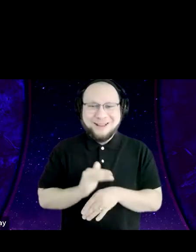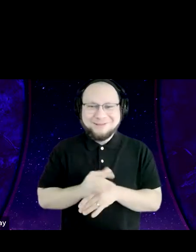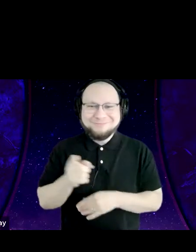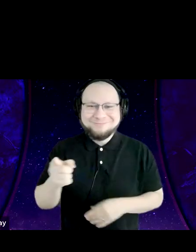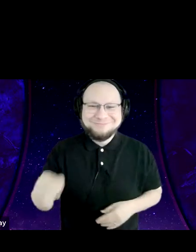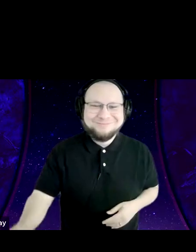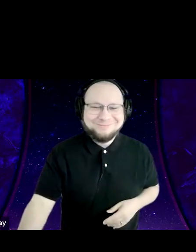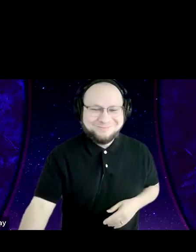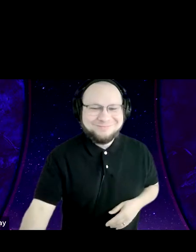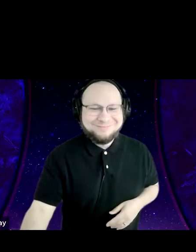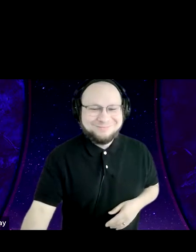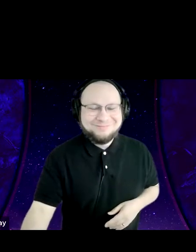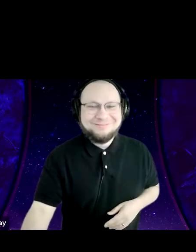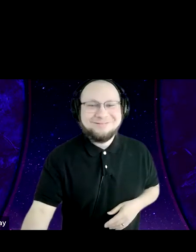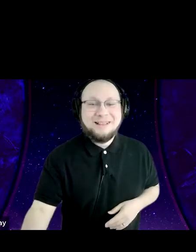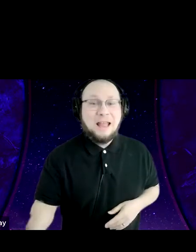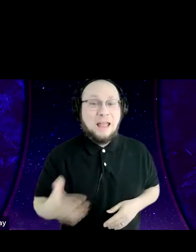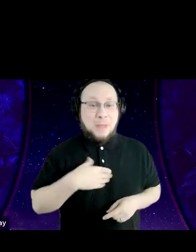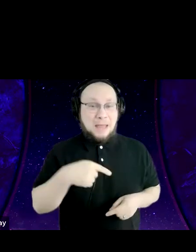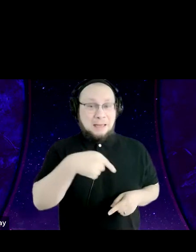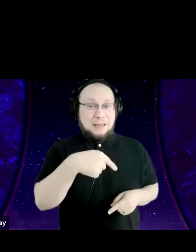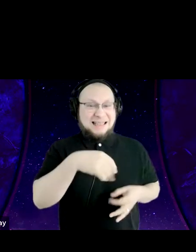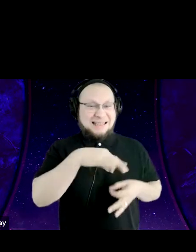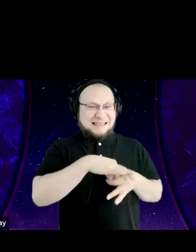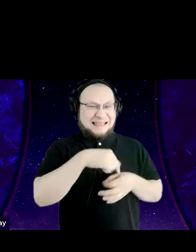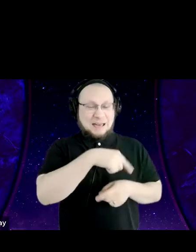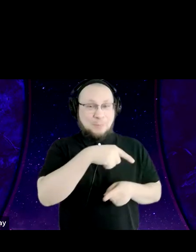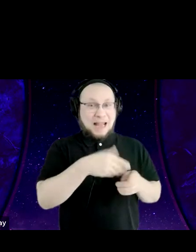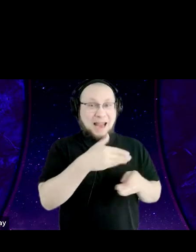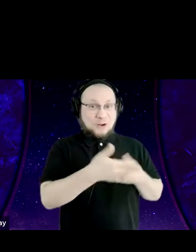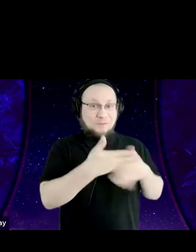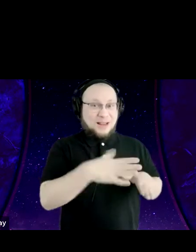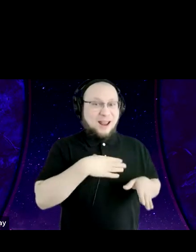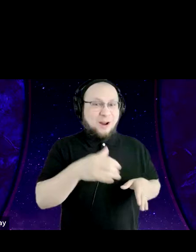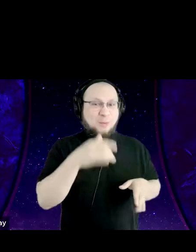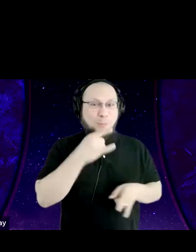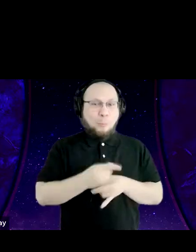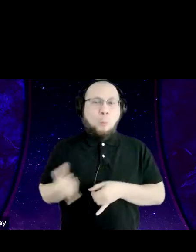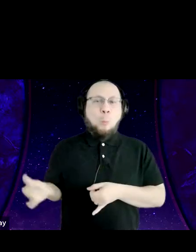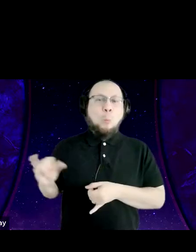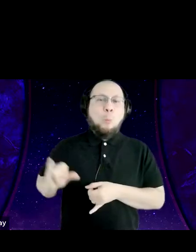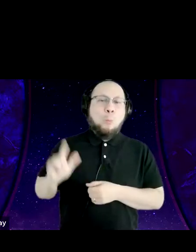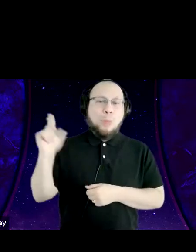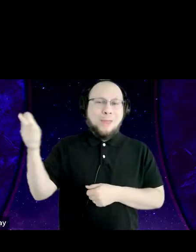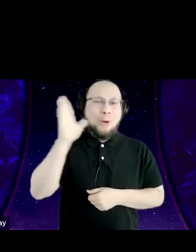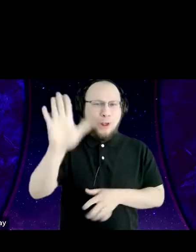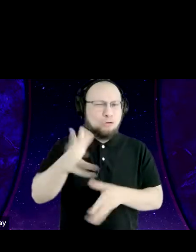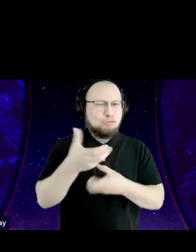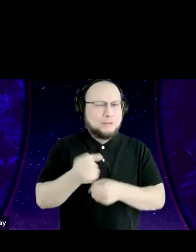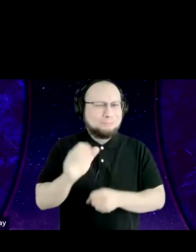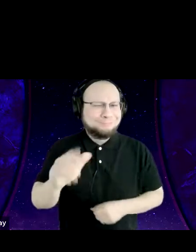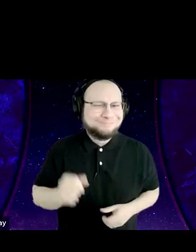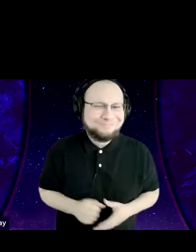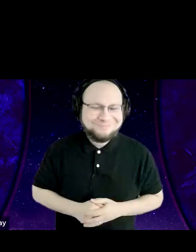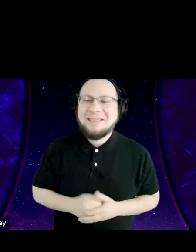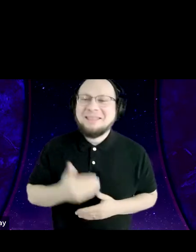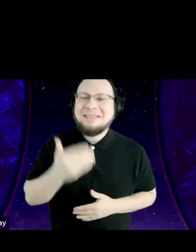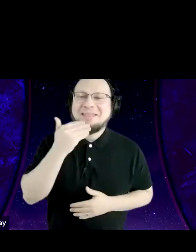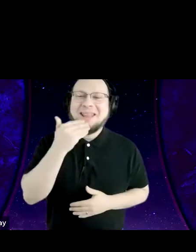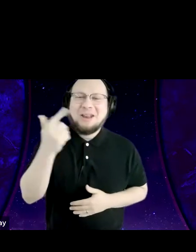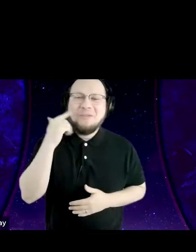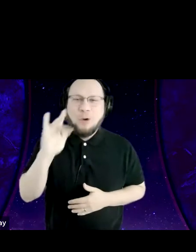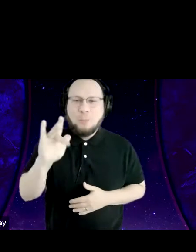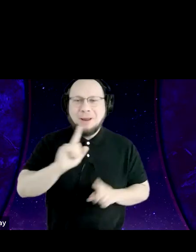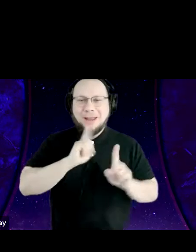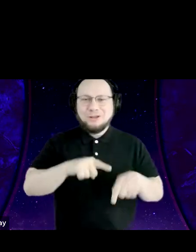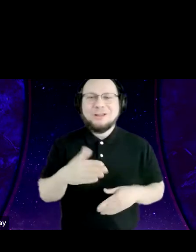This is just tea, but as soon as this is over, it will be more than tea, trust and believe. Okay, thank you for doing that. I'm glad to see